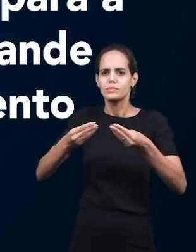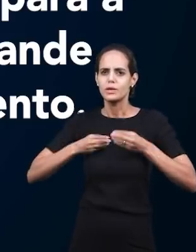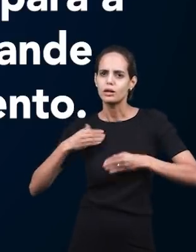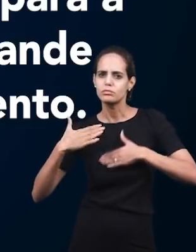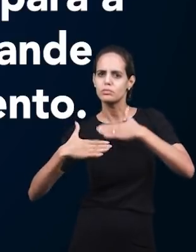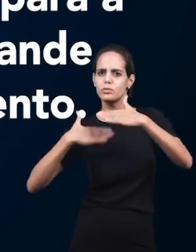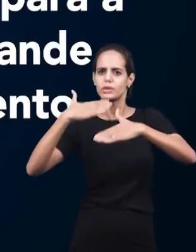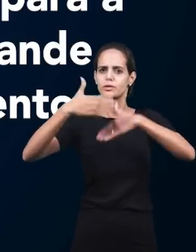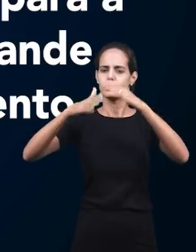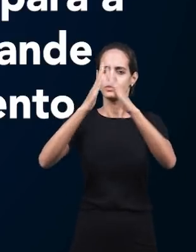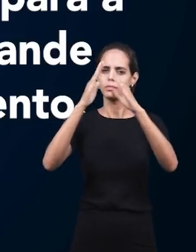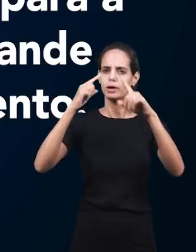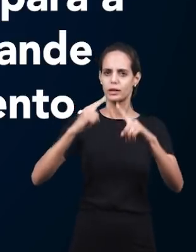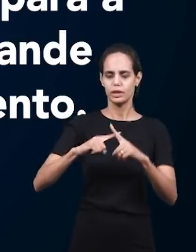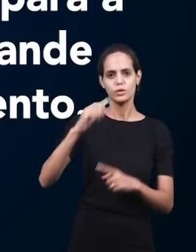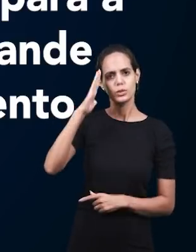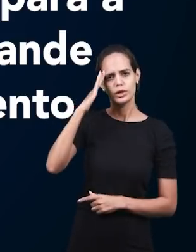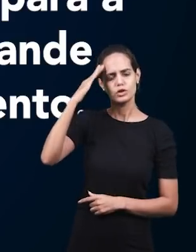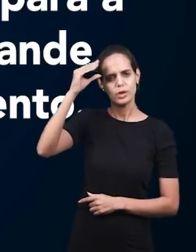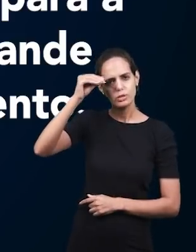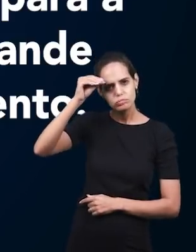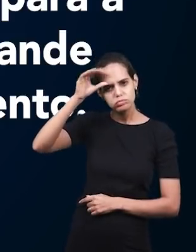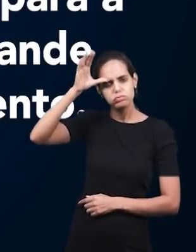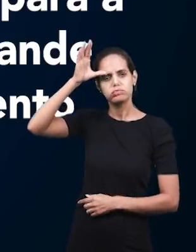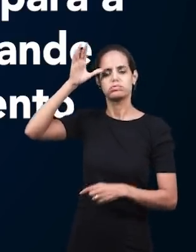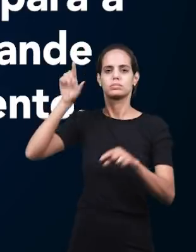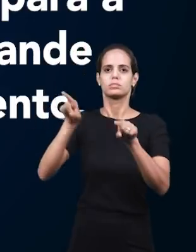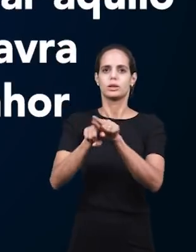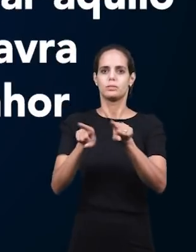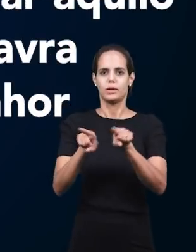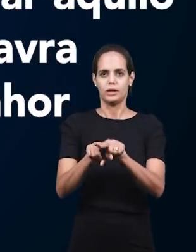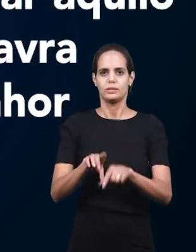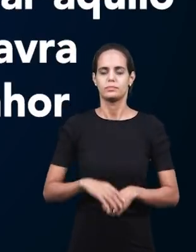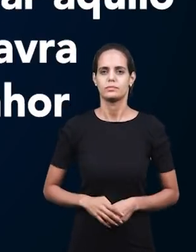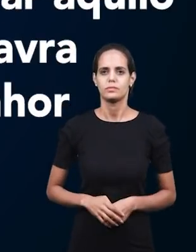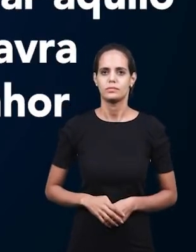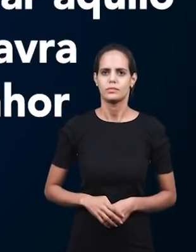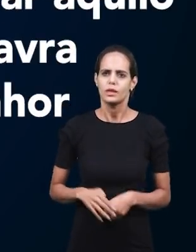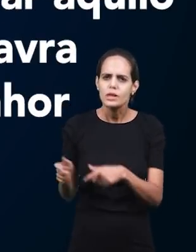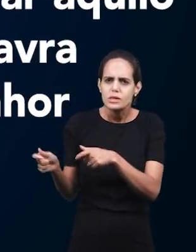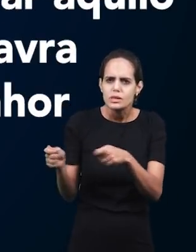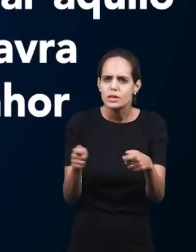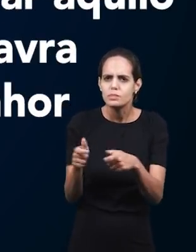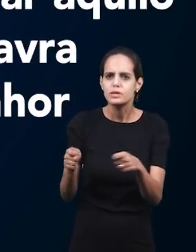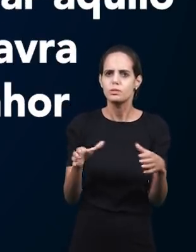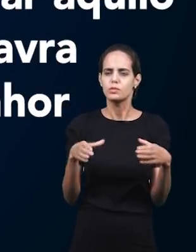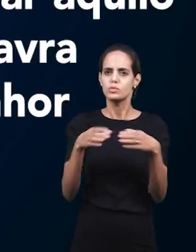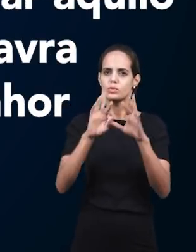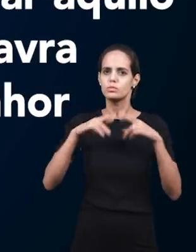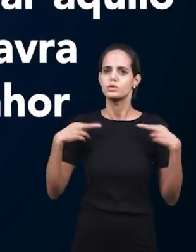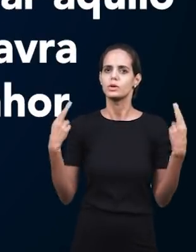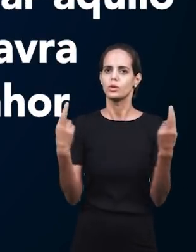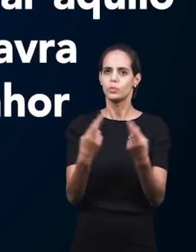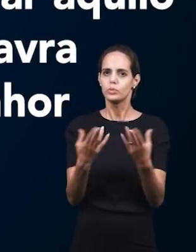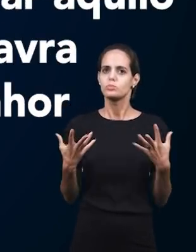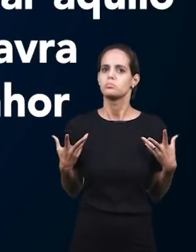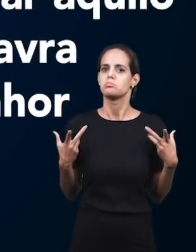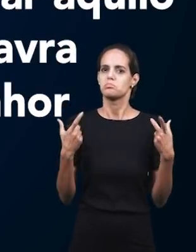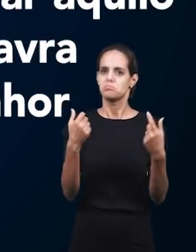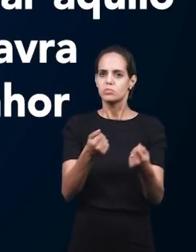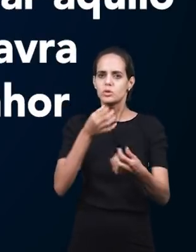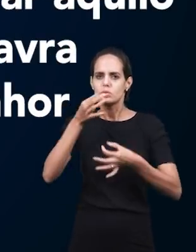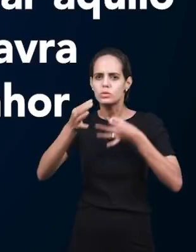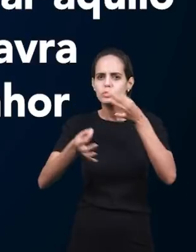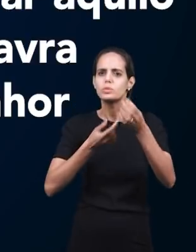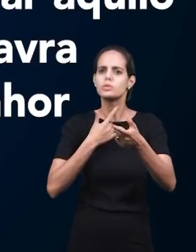brought great growth to the church, great understanding. And every time that our groups get together, it's amazing to see